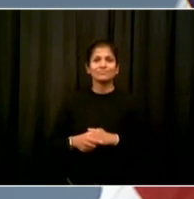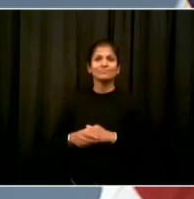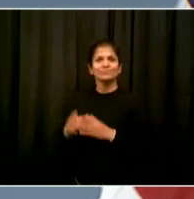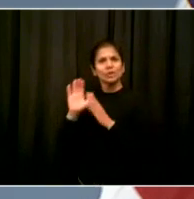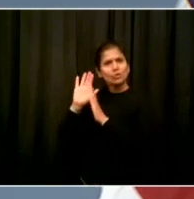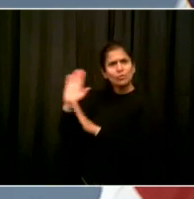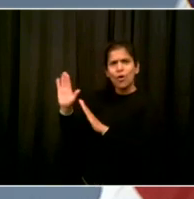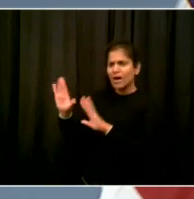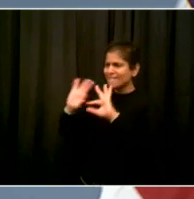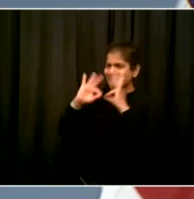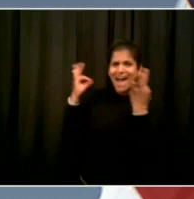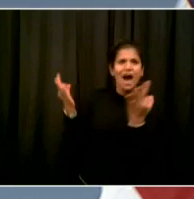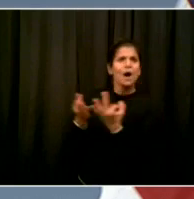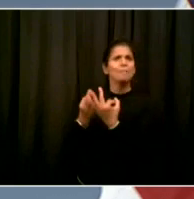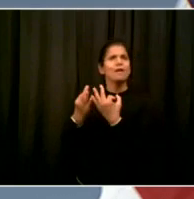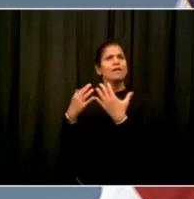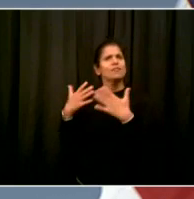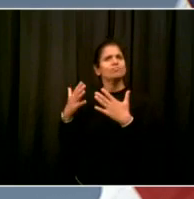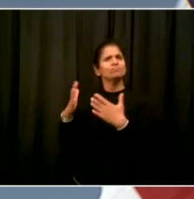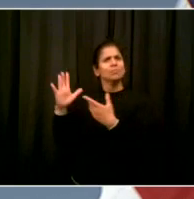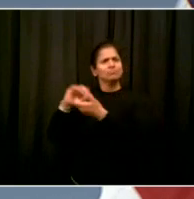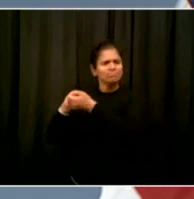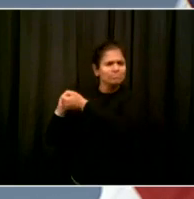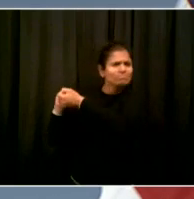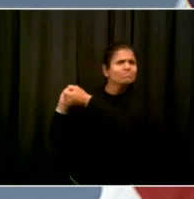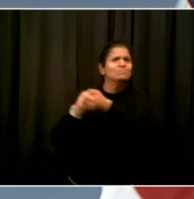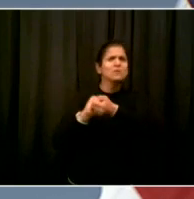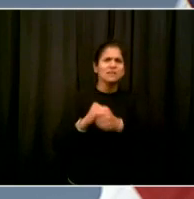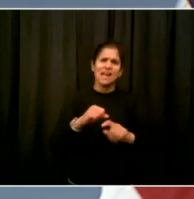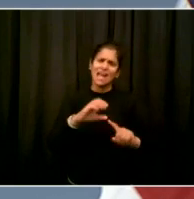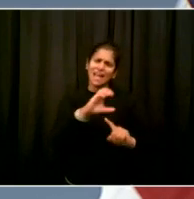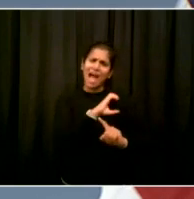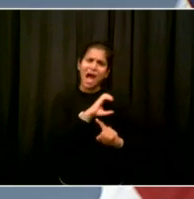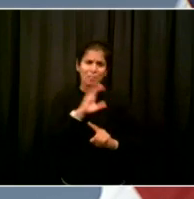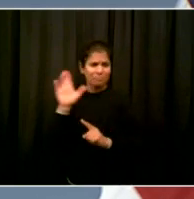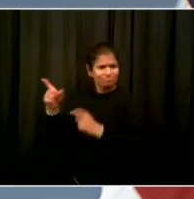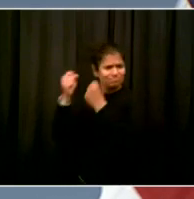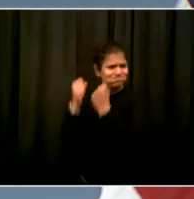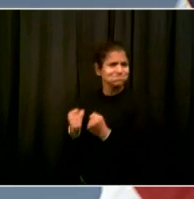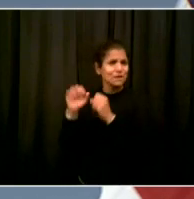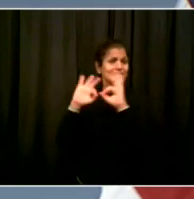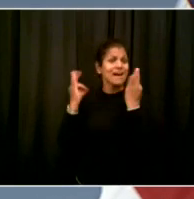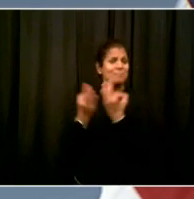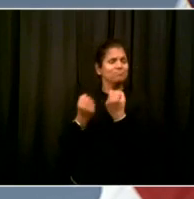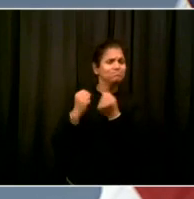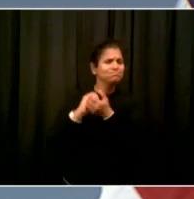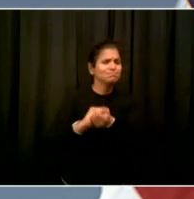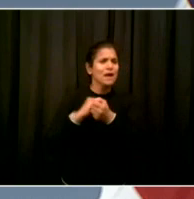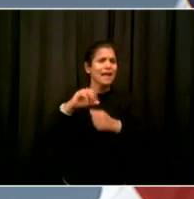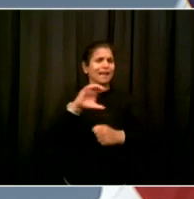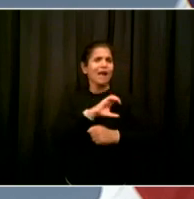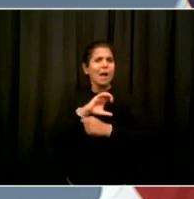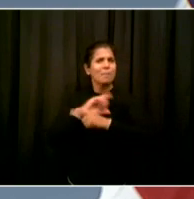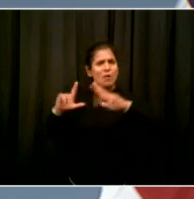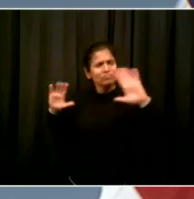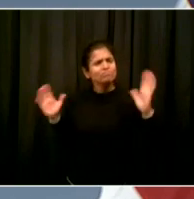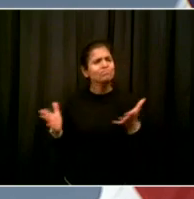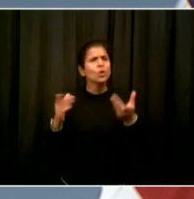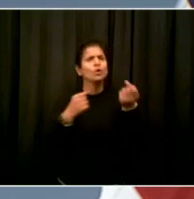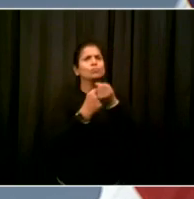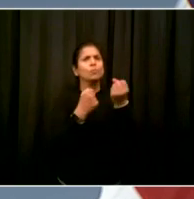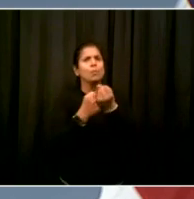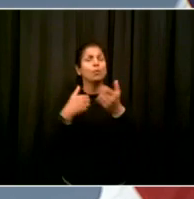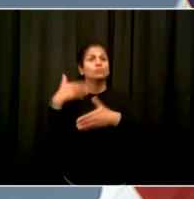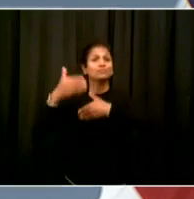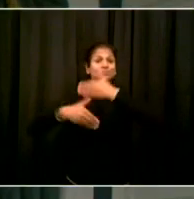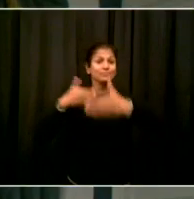really it's kind of like the Brady Bunch. It's a complete different level. So without further ado, let me introduce the next Chief of